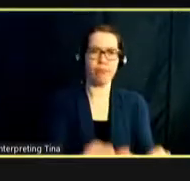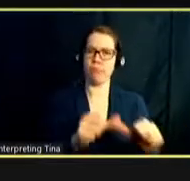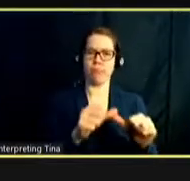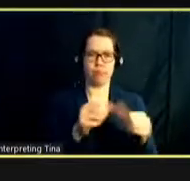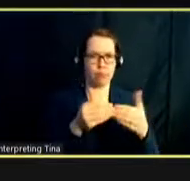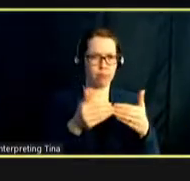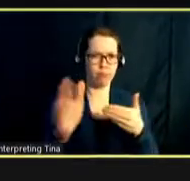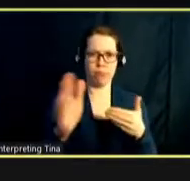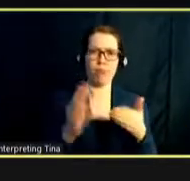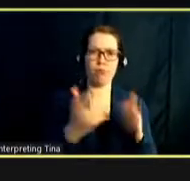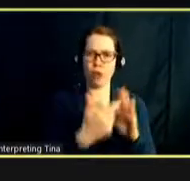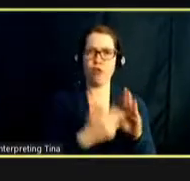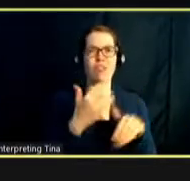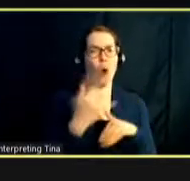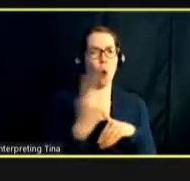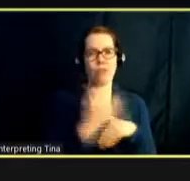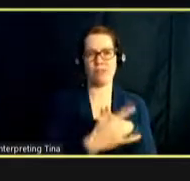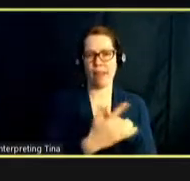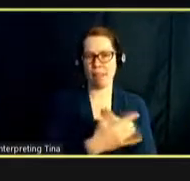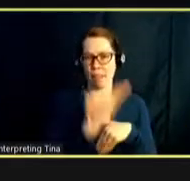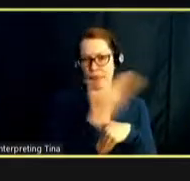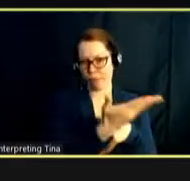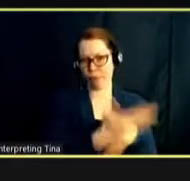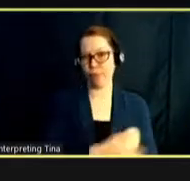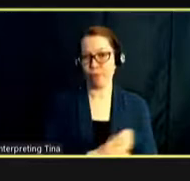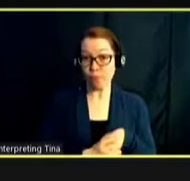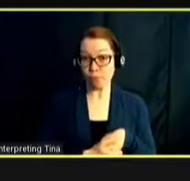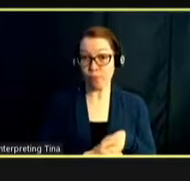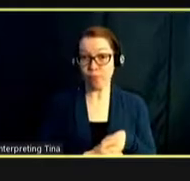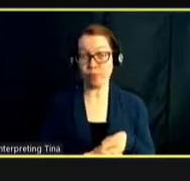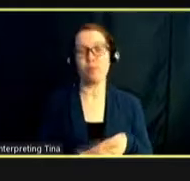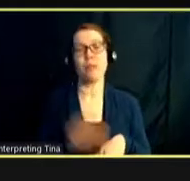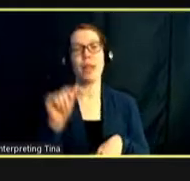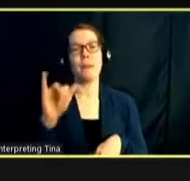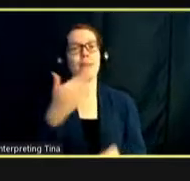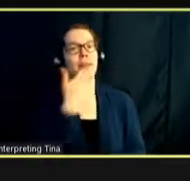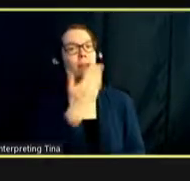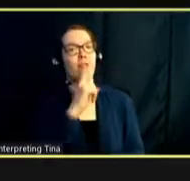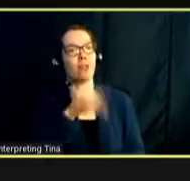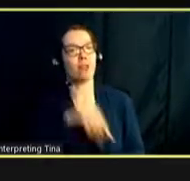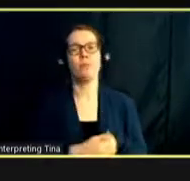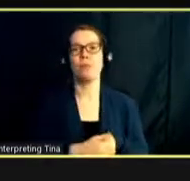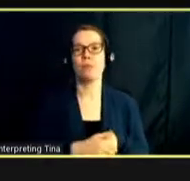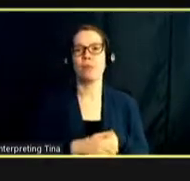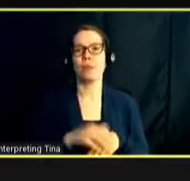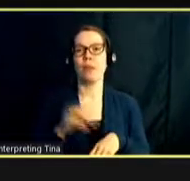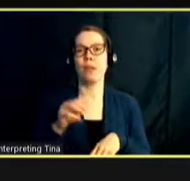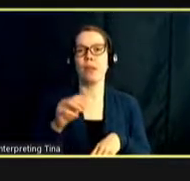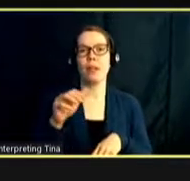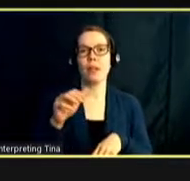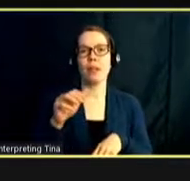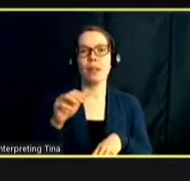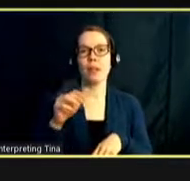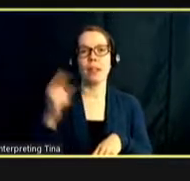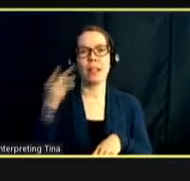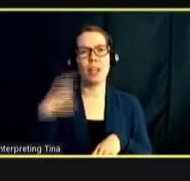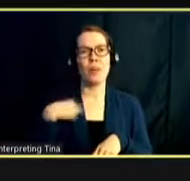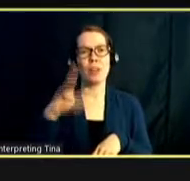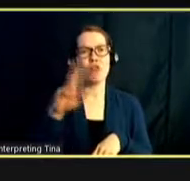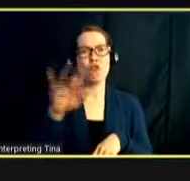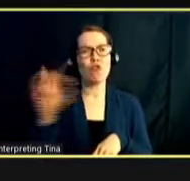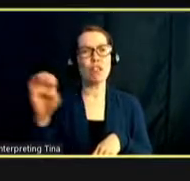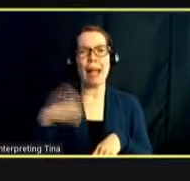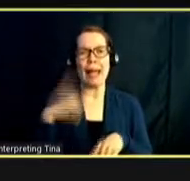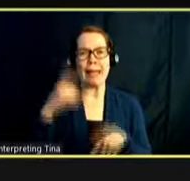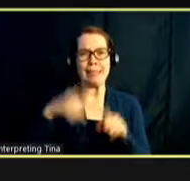future. Great, thank you. Sure. I can't figure out how to raise my hand. Can you guys hear me? It's Bree. Yeah,